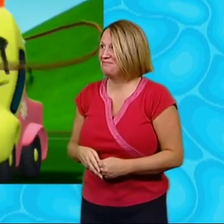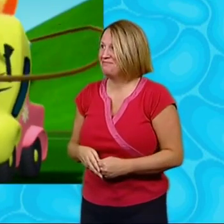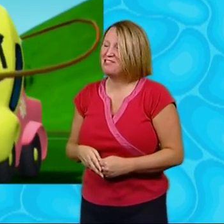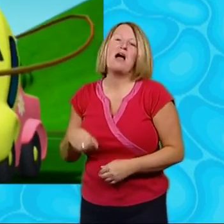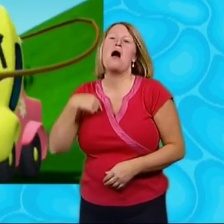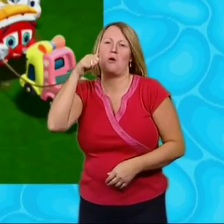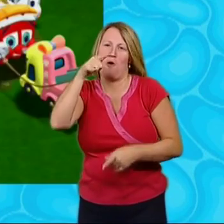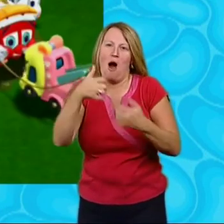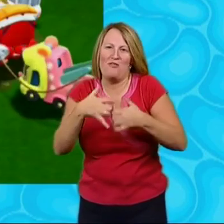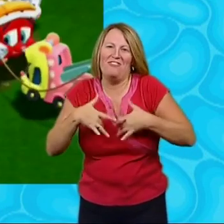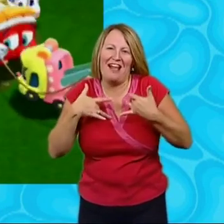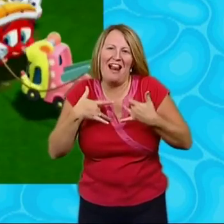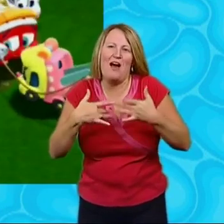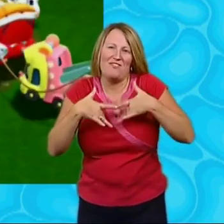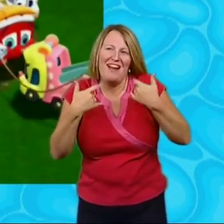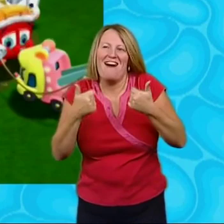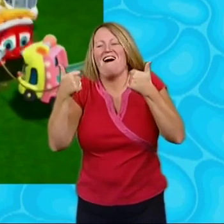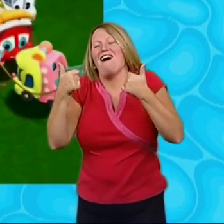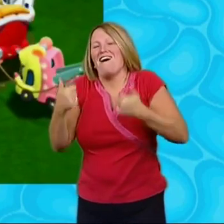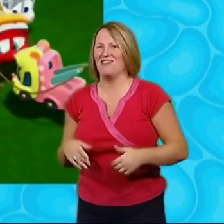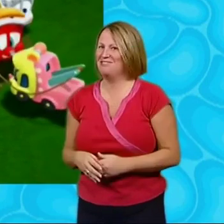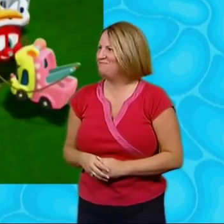I know what you meant, Finley.